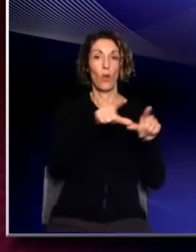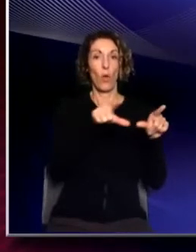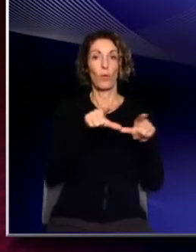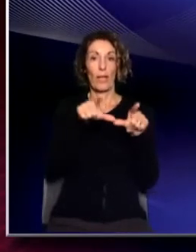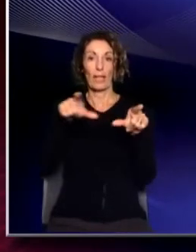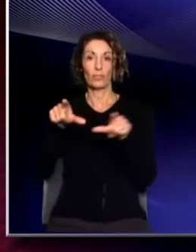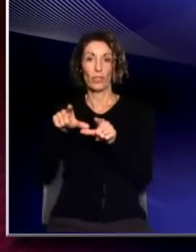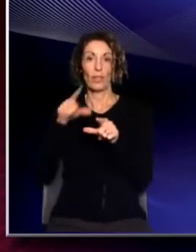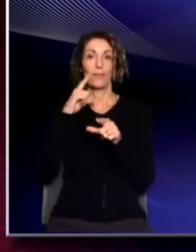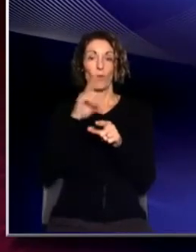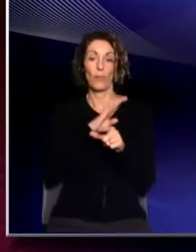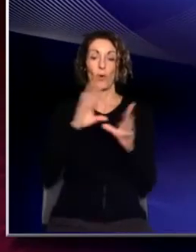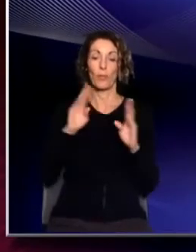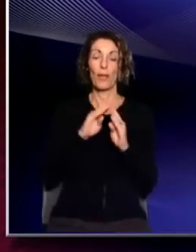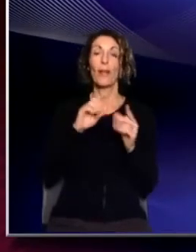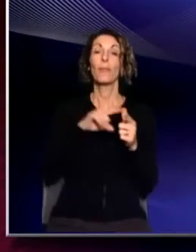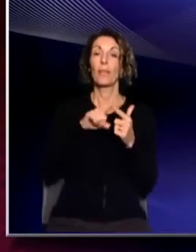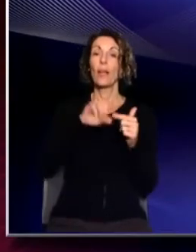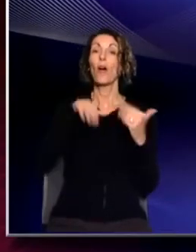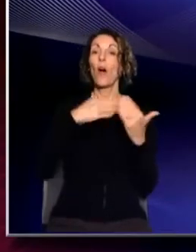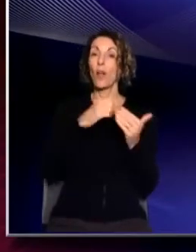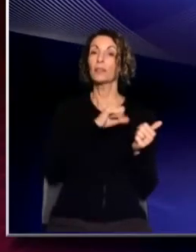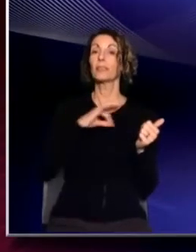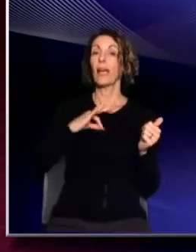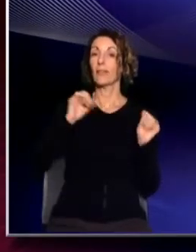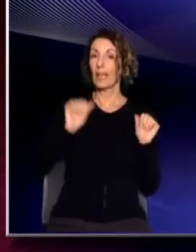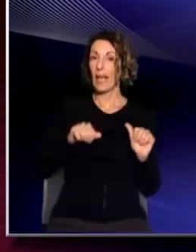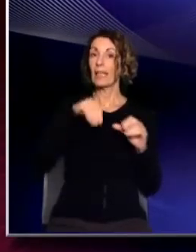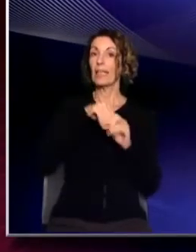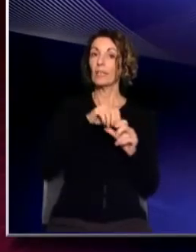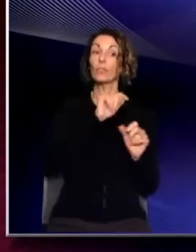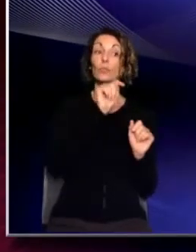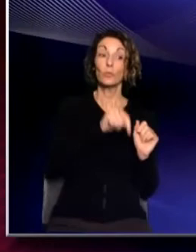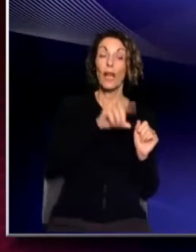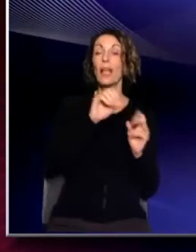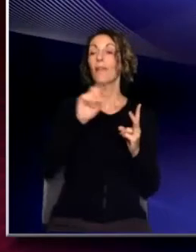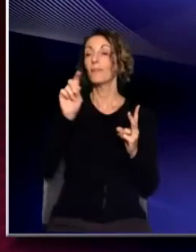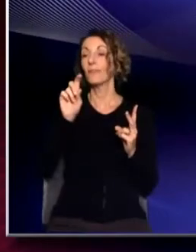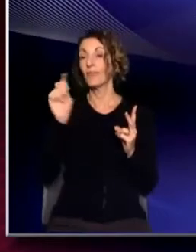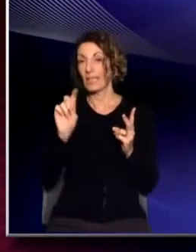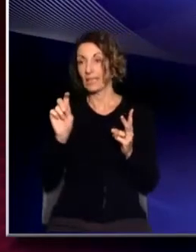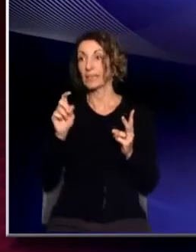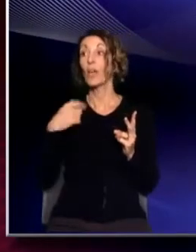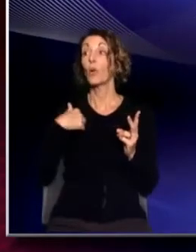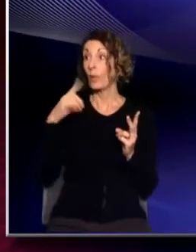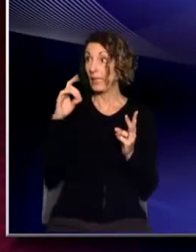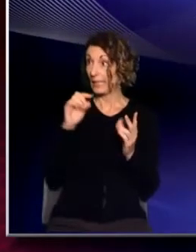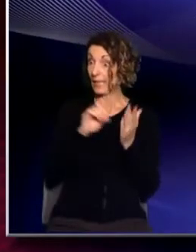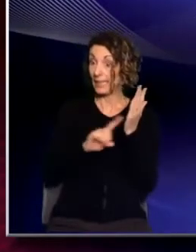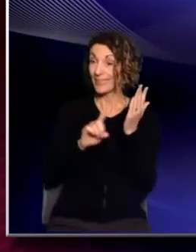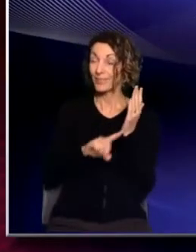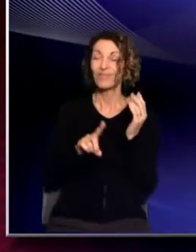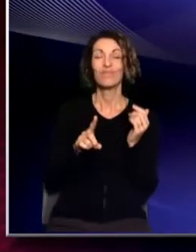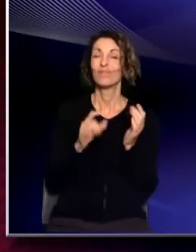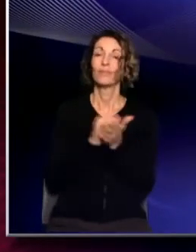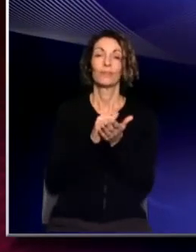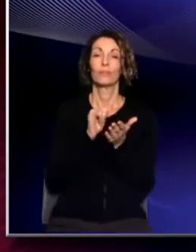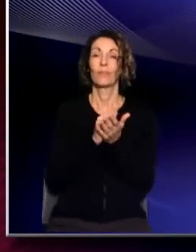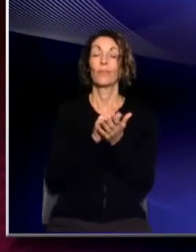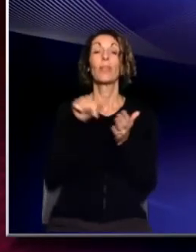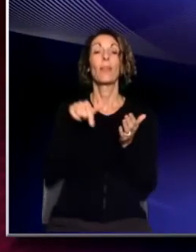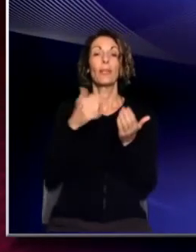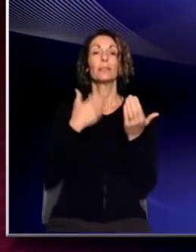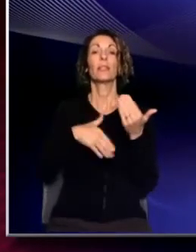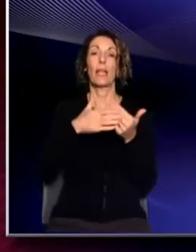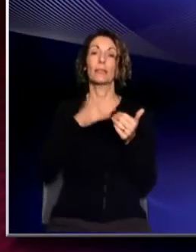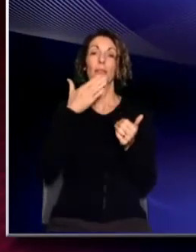So essentially all staff could be at Tucson and Phoenix. That wasn't feasible. So what this does instead would be the next best, and that